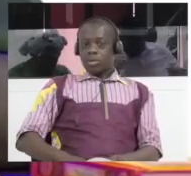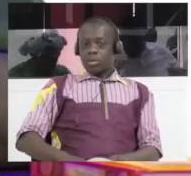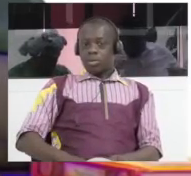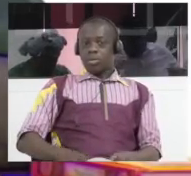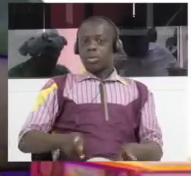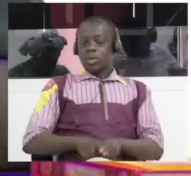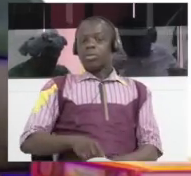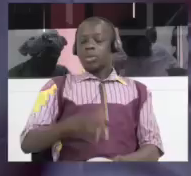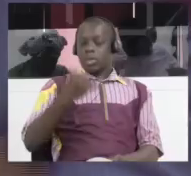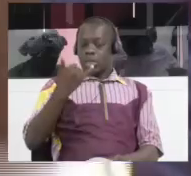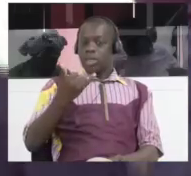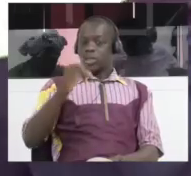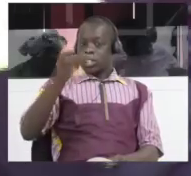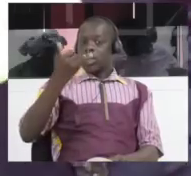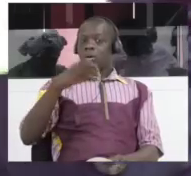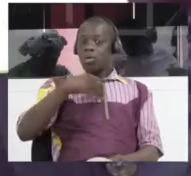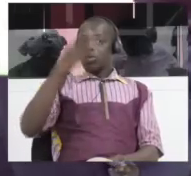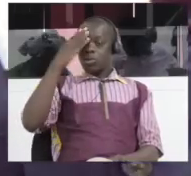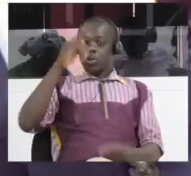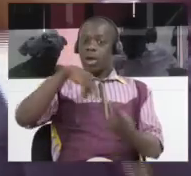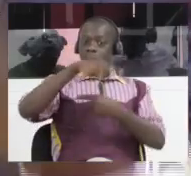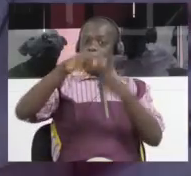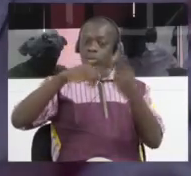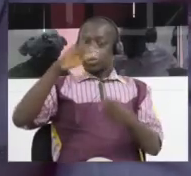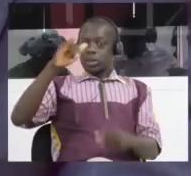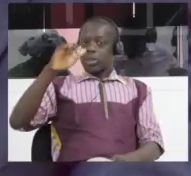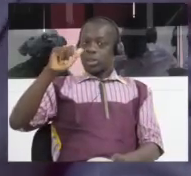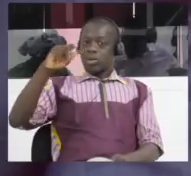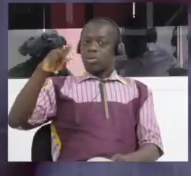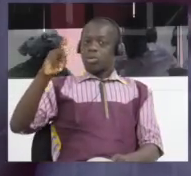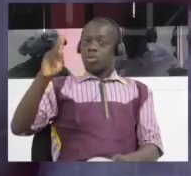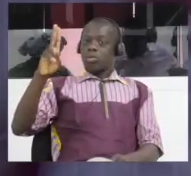around that area then. Yes, but nonetheless, we still want to know